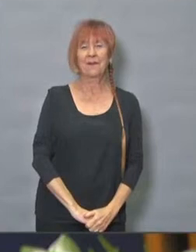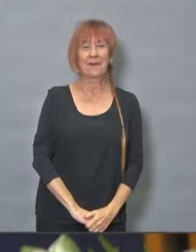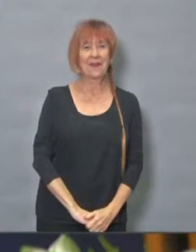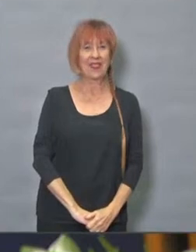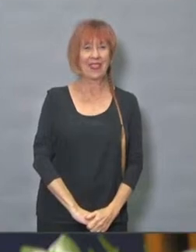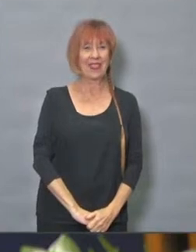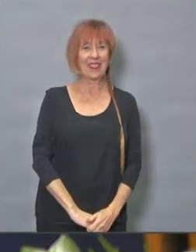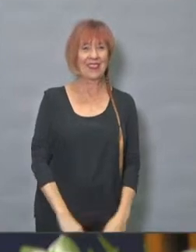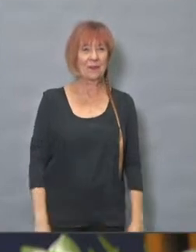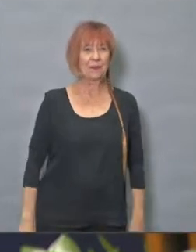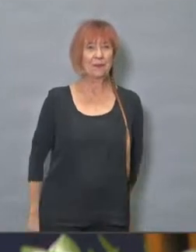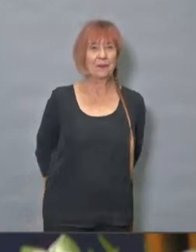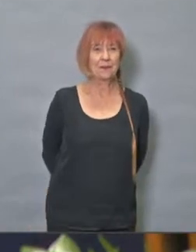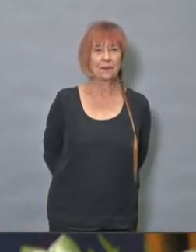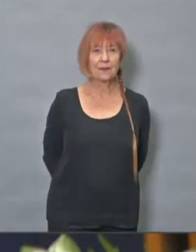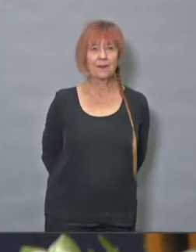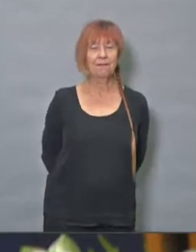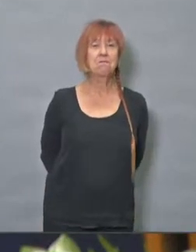I know.